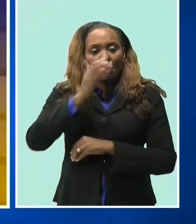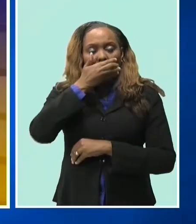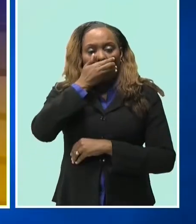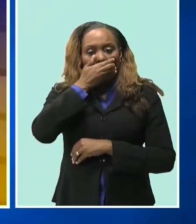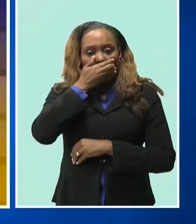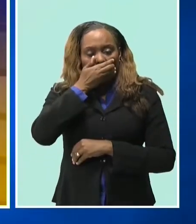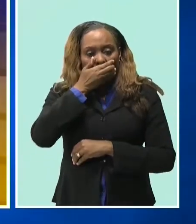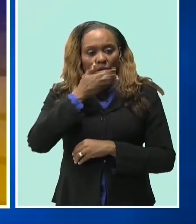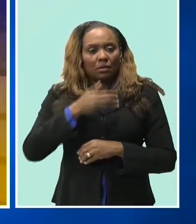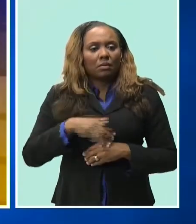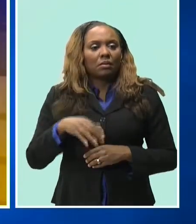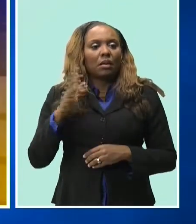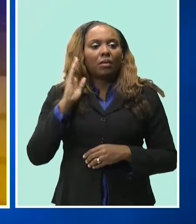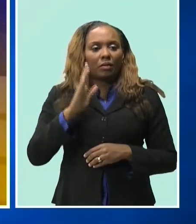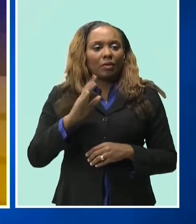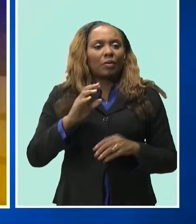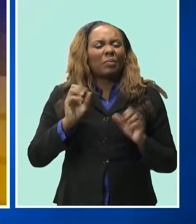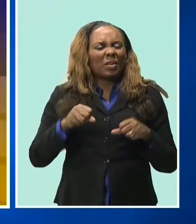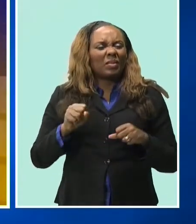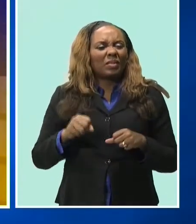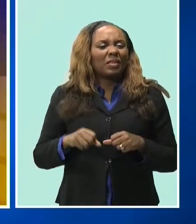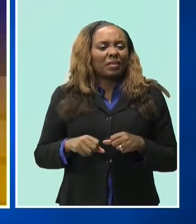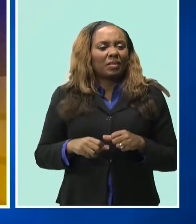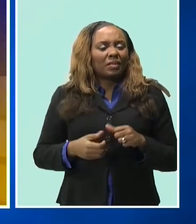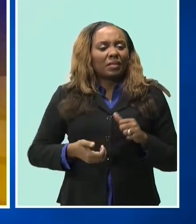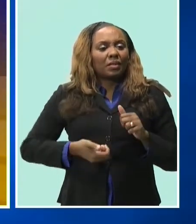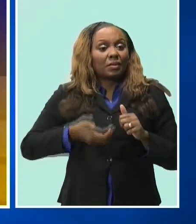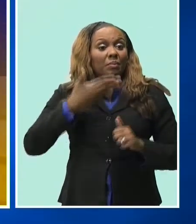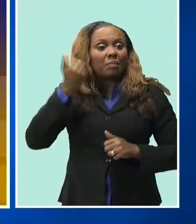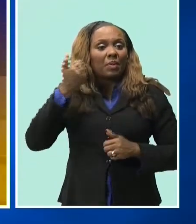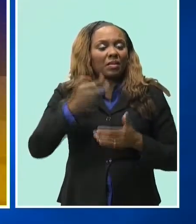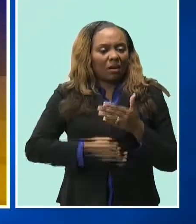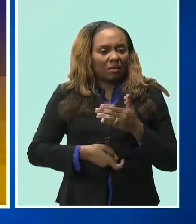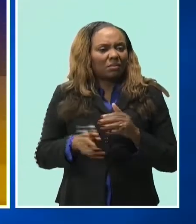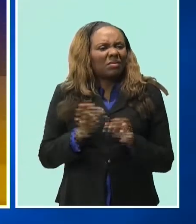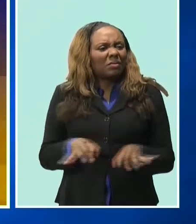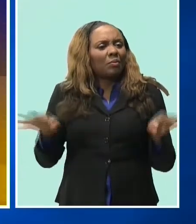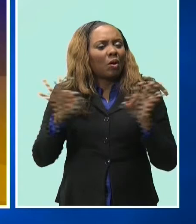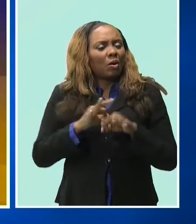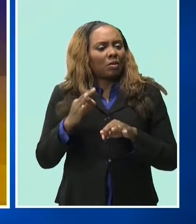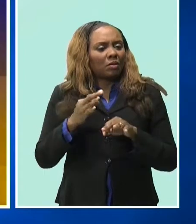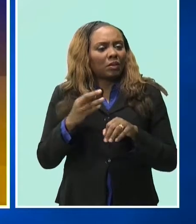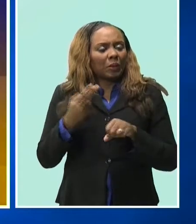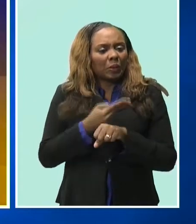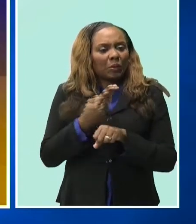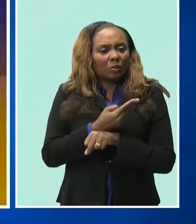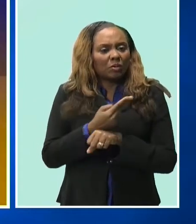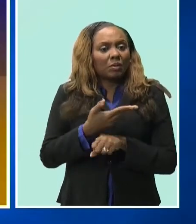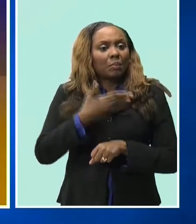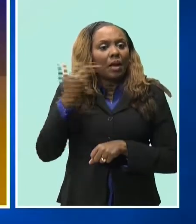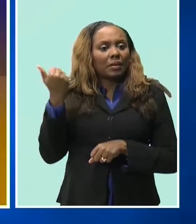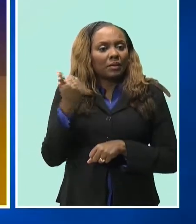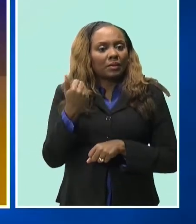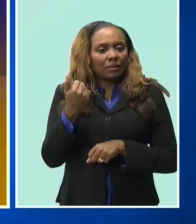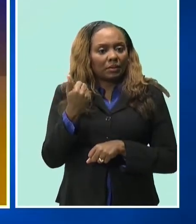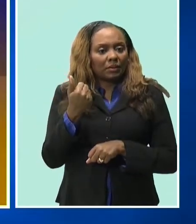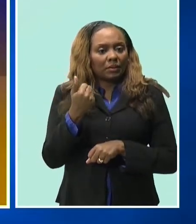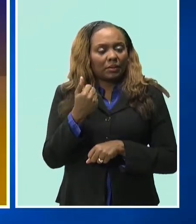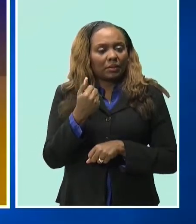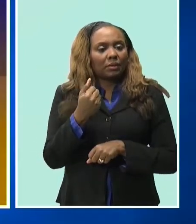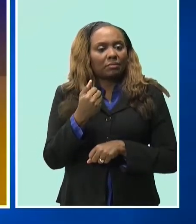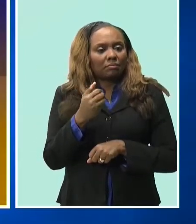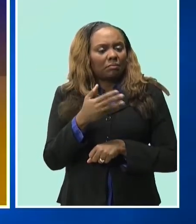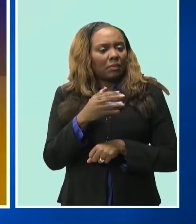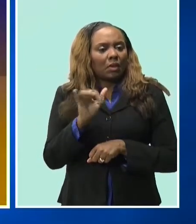be the most reasonable mask. It's important to also use the right fabric. We've been using 100% cotton or a very, very